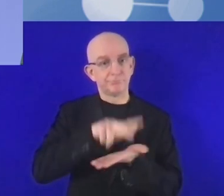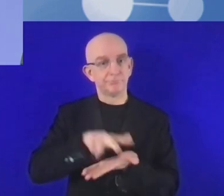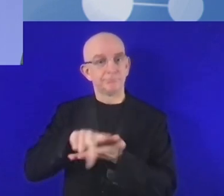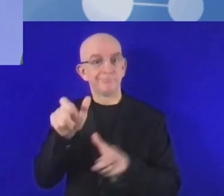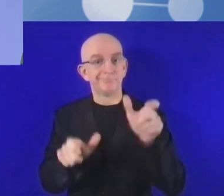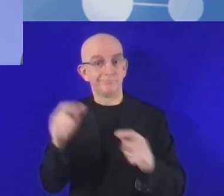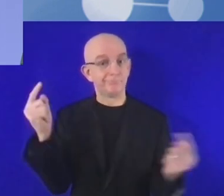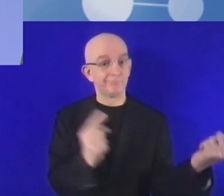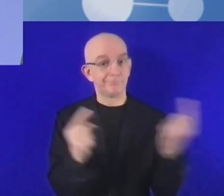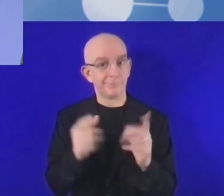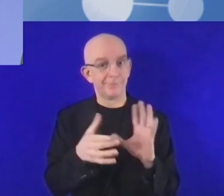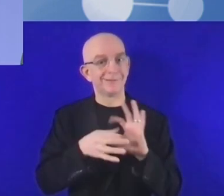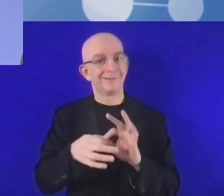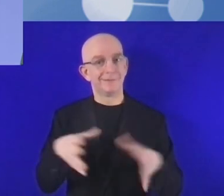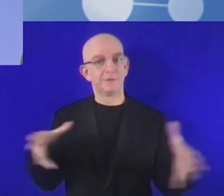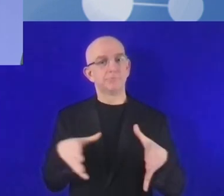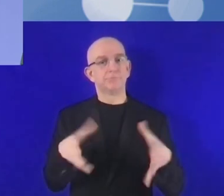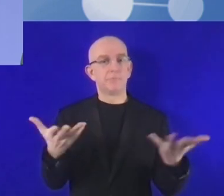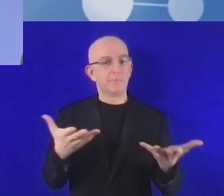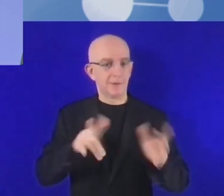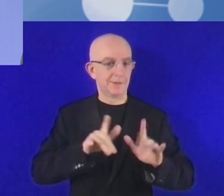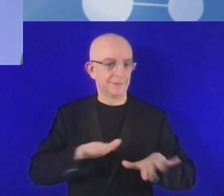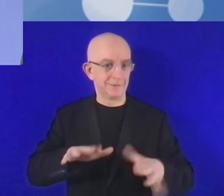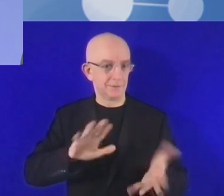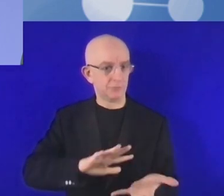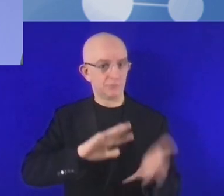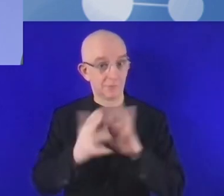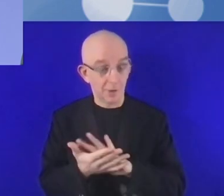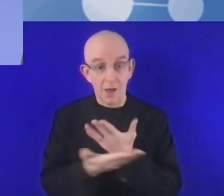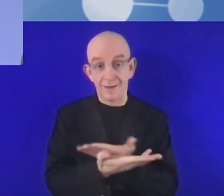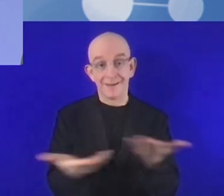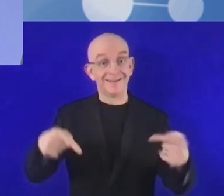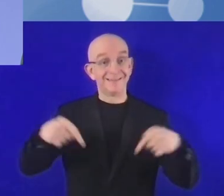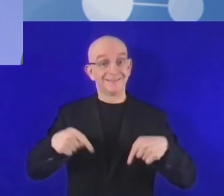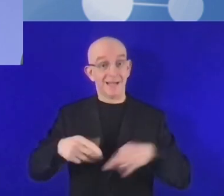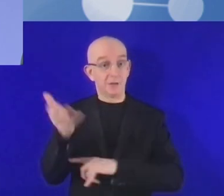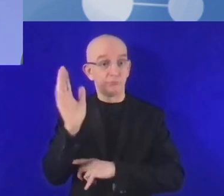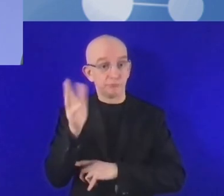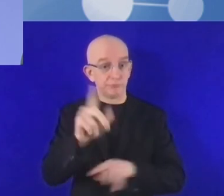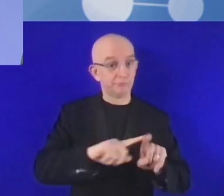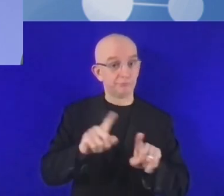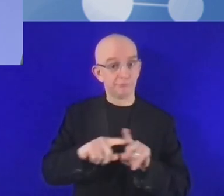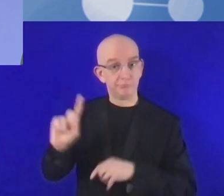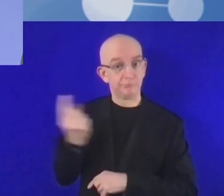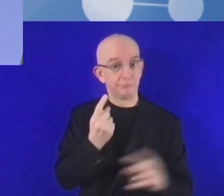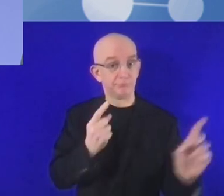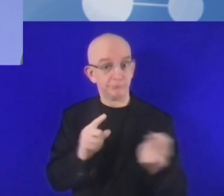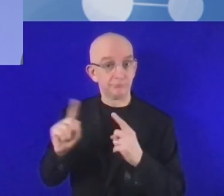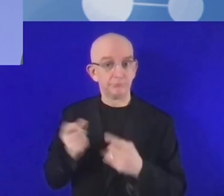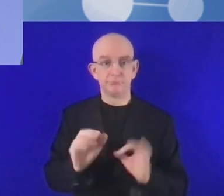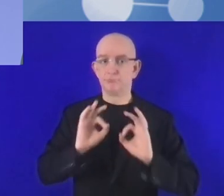To build a community. community. That's the first time when we do that.